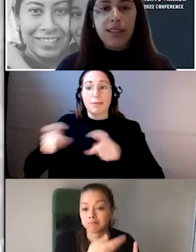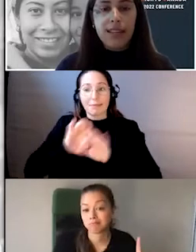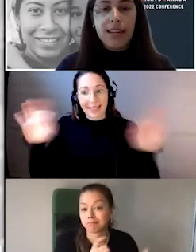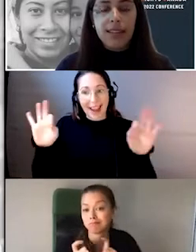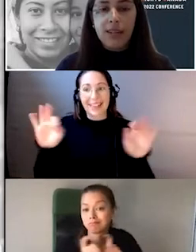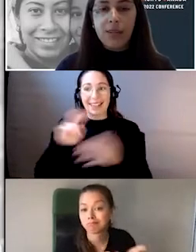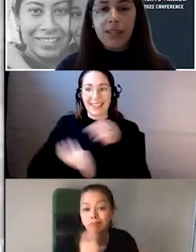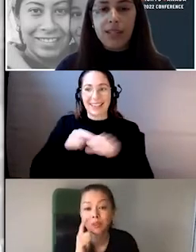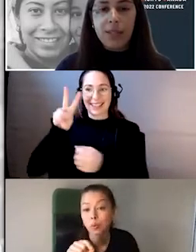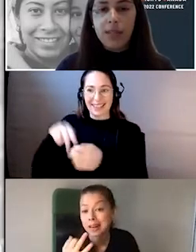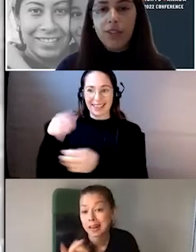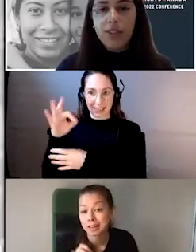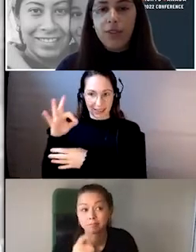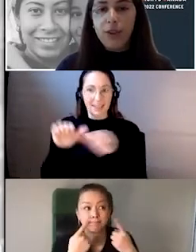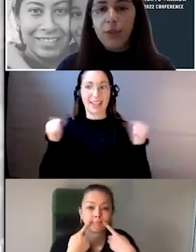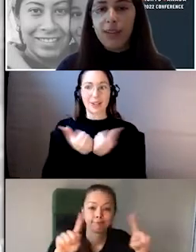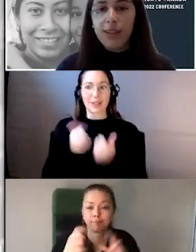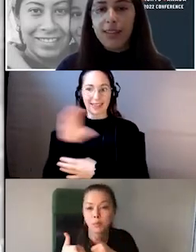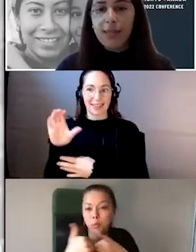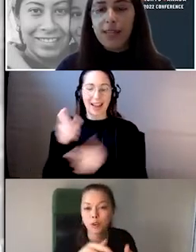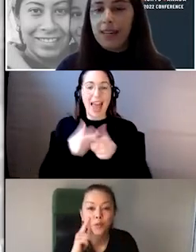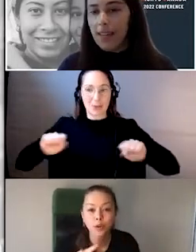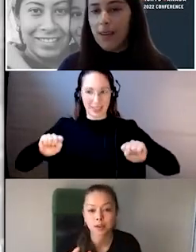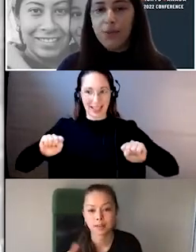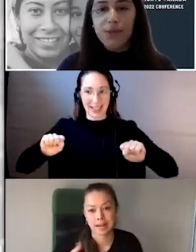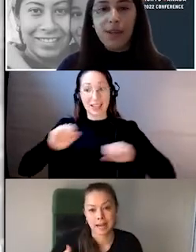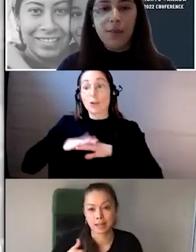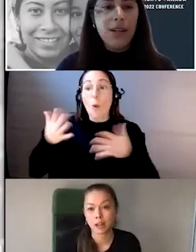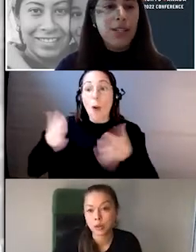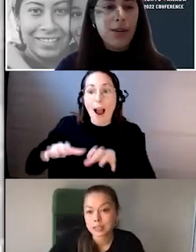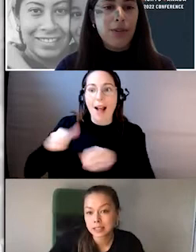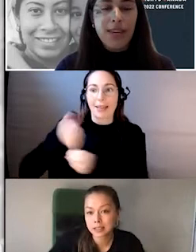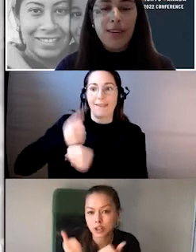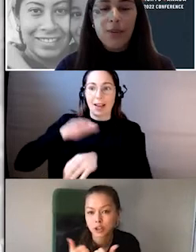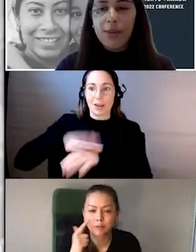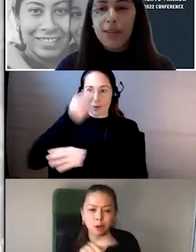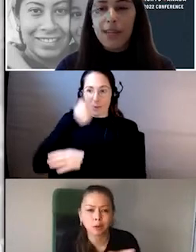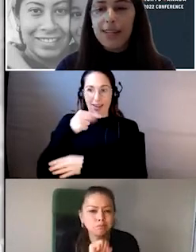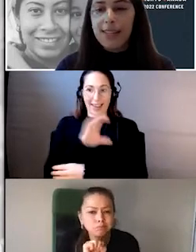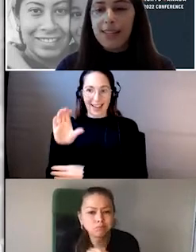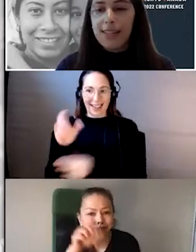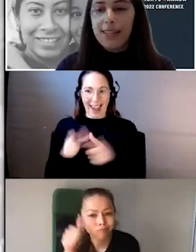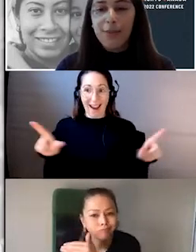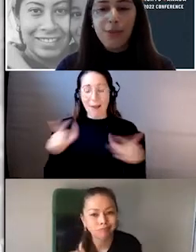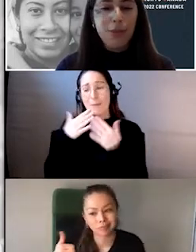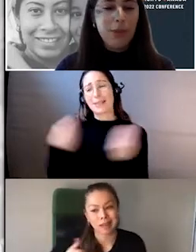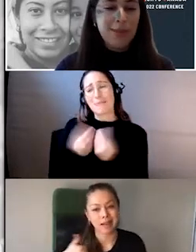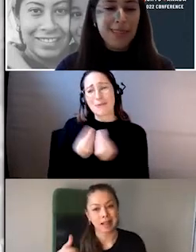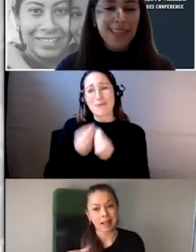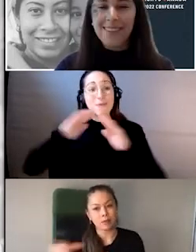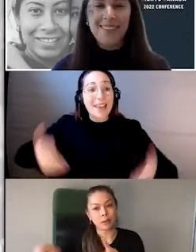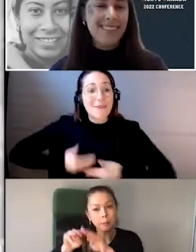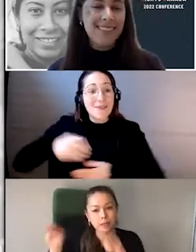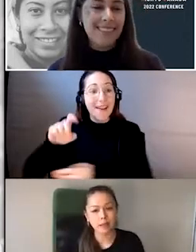the Canadian Linguistic Association for her work with the Canadian Language Museum. So thank you, welcome Elaine, and let's give her a warm